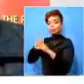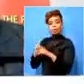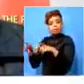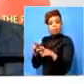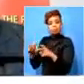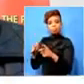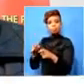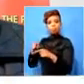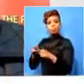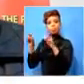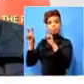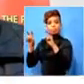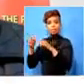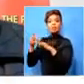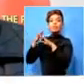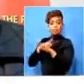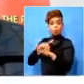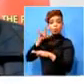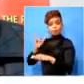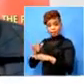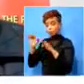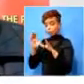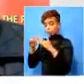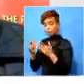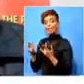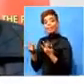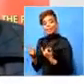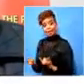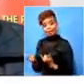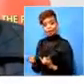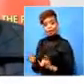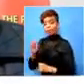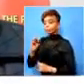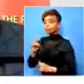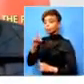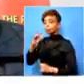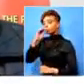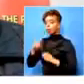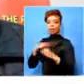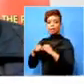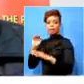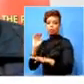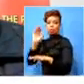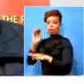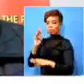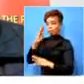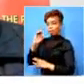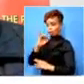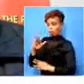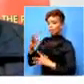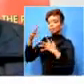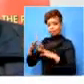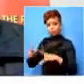ventilated before that commission right now. So we're easily talking way over R1 billion that's already been spent in